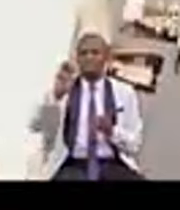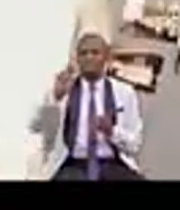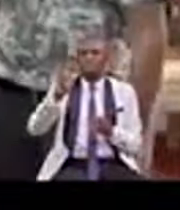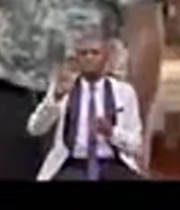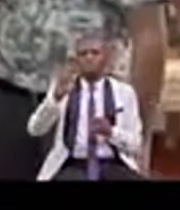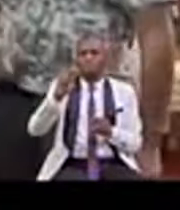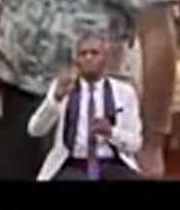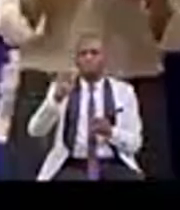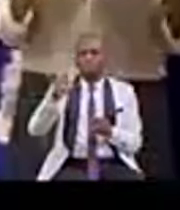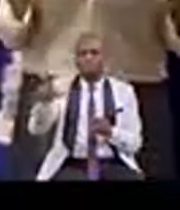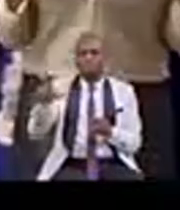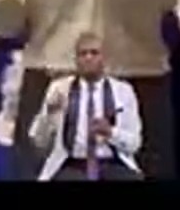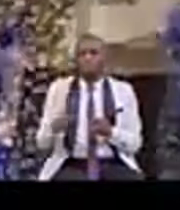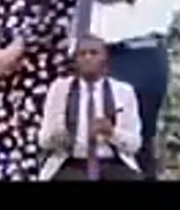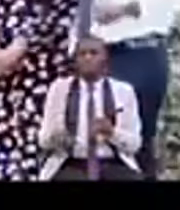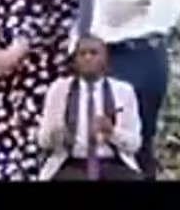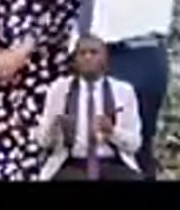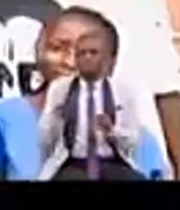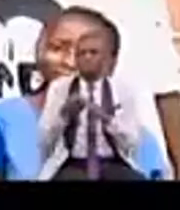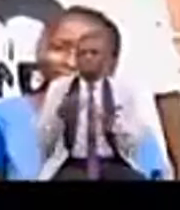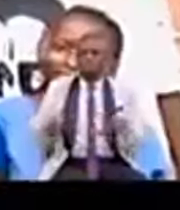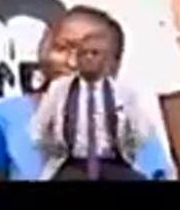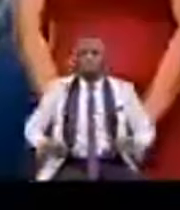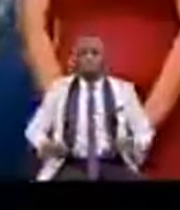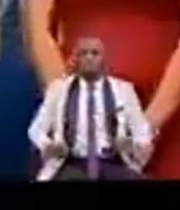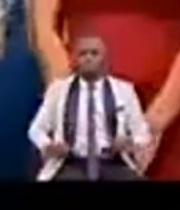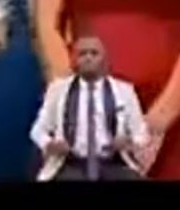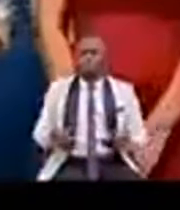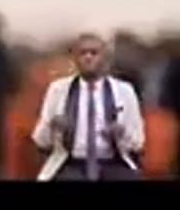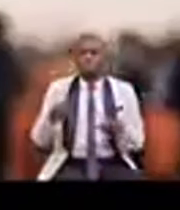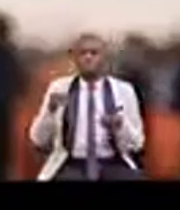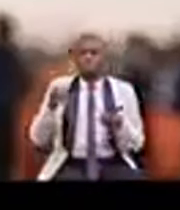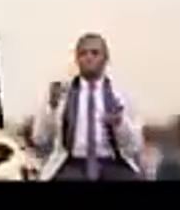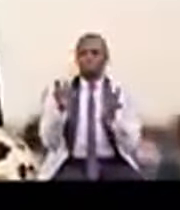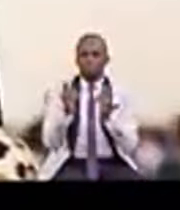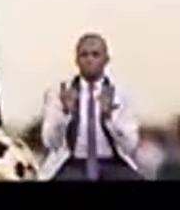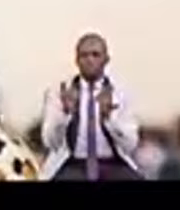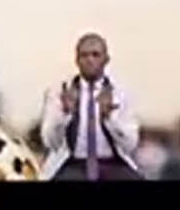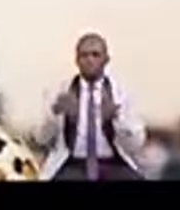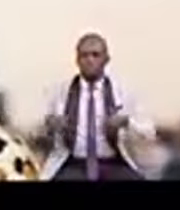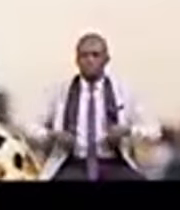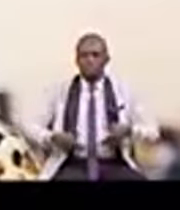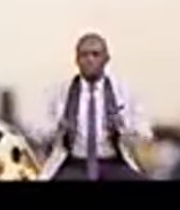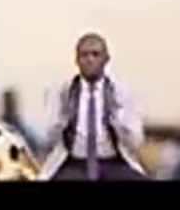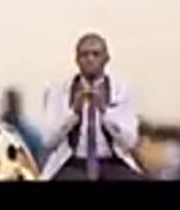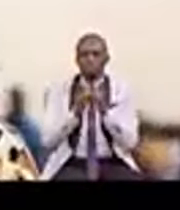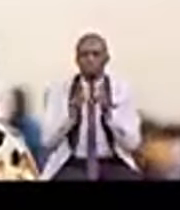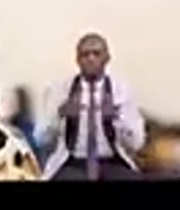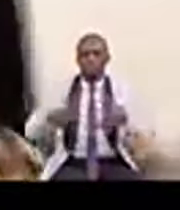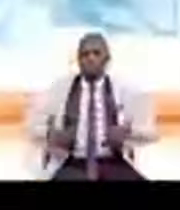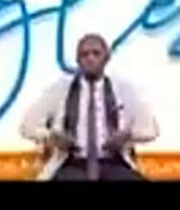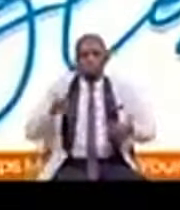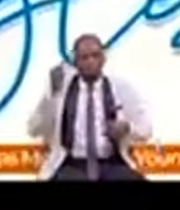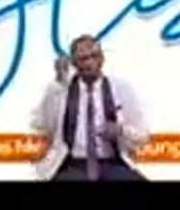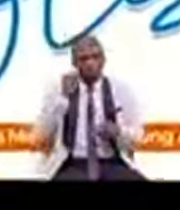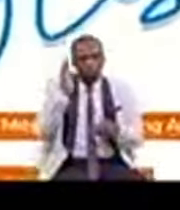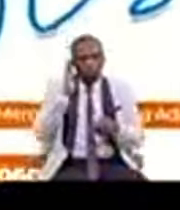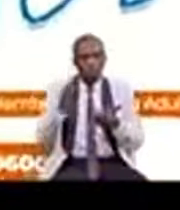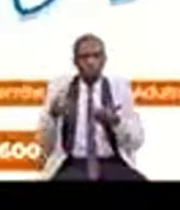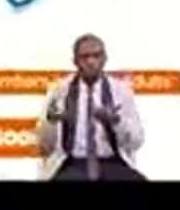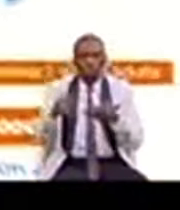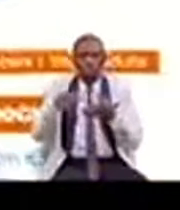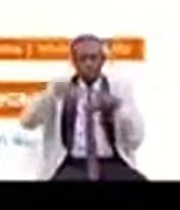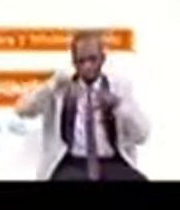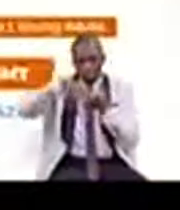not knowledge that you have in a natural way. That's not the knowledge you have in the normal